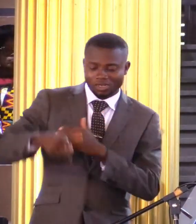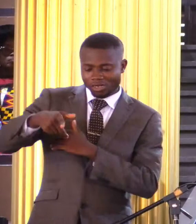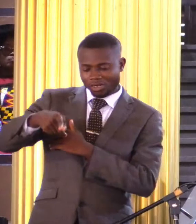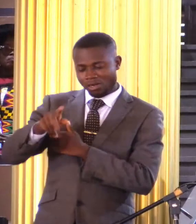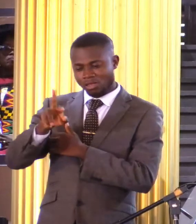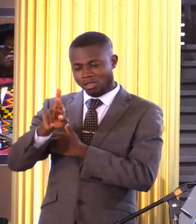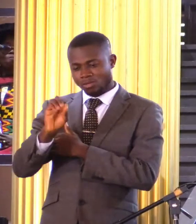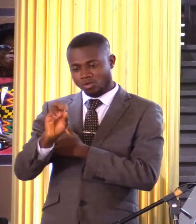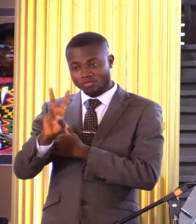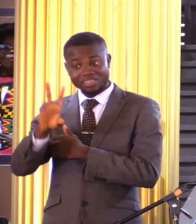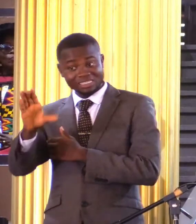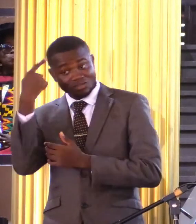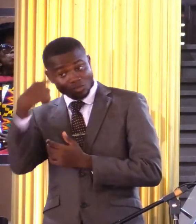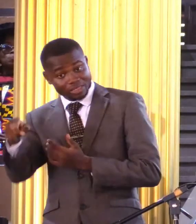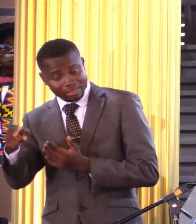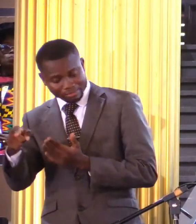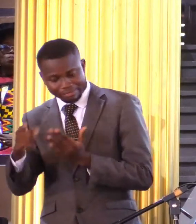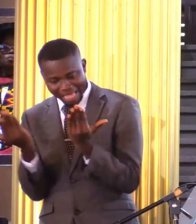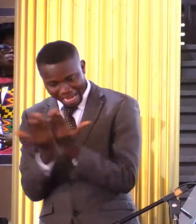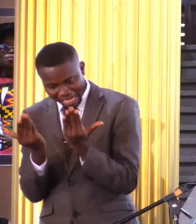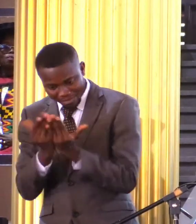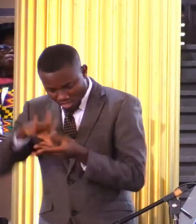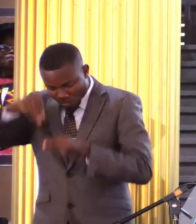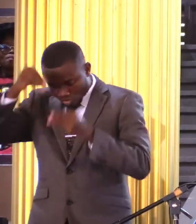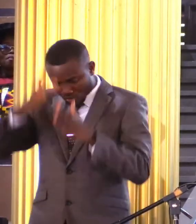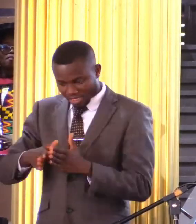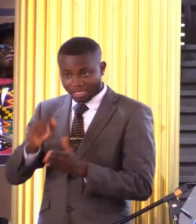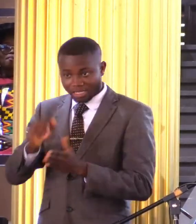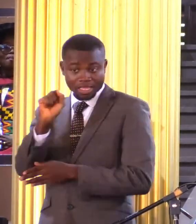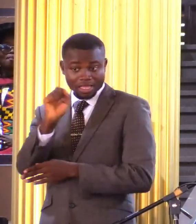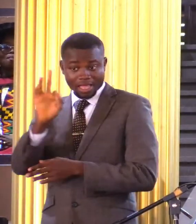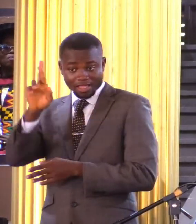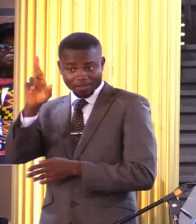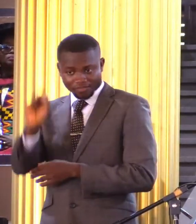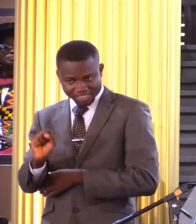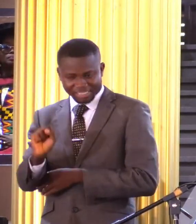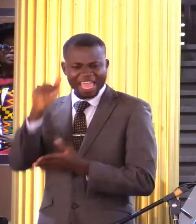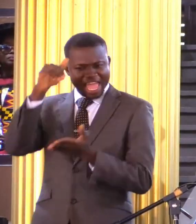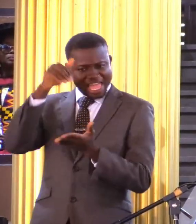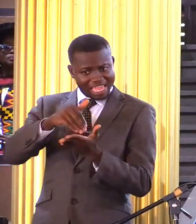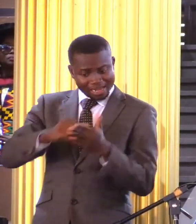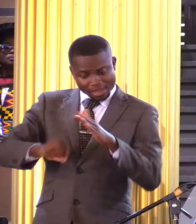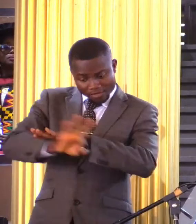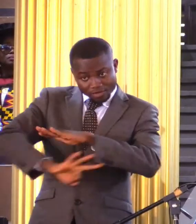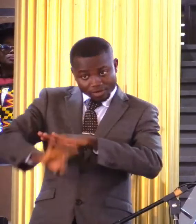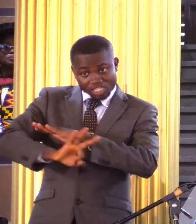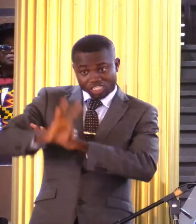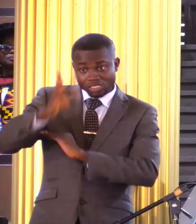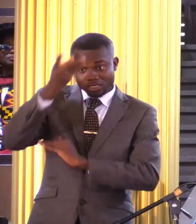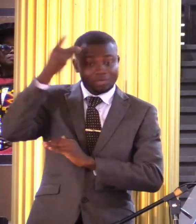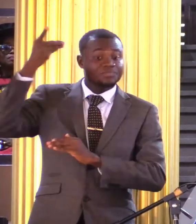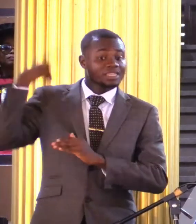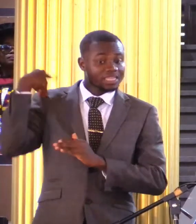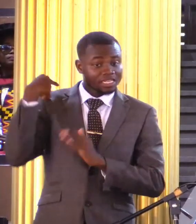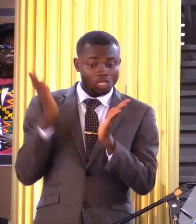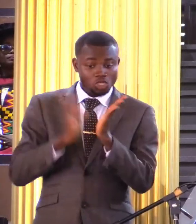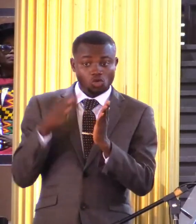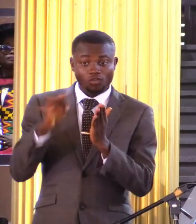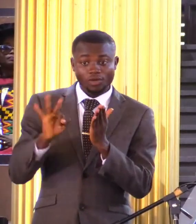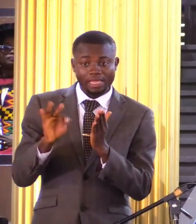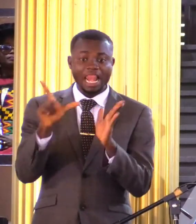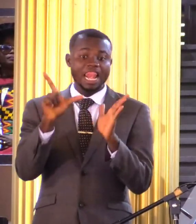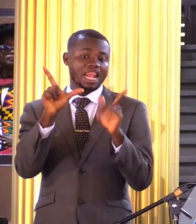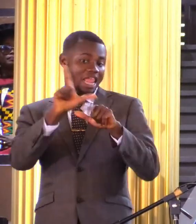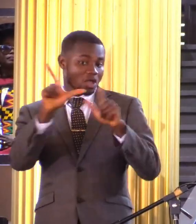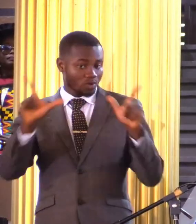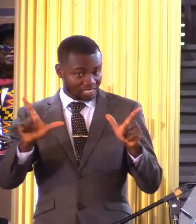Pro-Vice-Chancellor for Academic and Student Affairs, the Foundation Dean of the School of Languages, and as the head of the